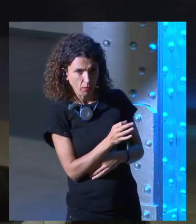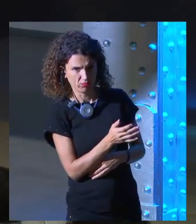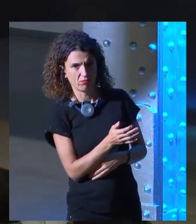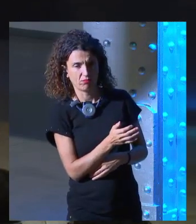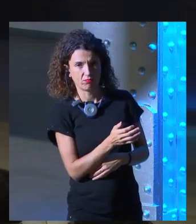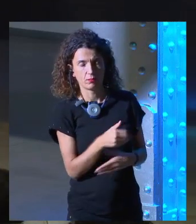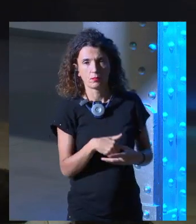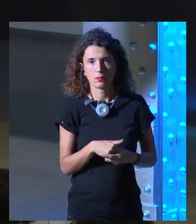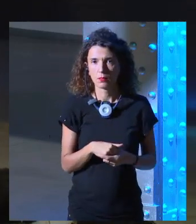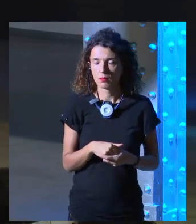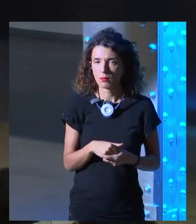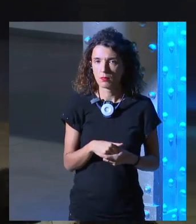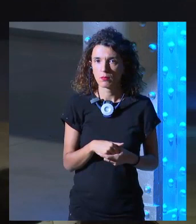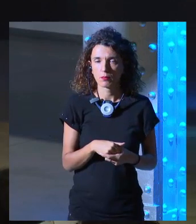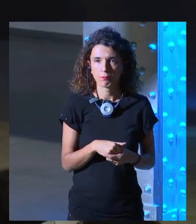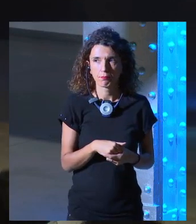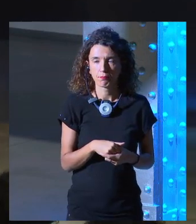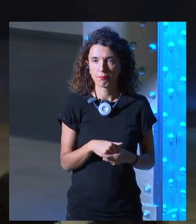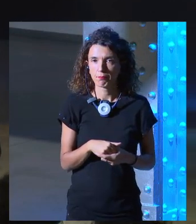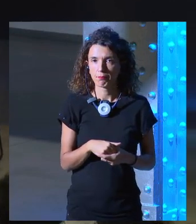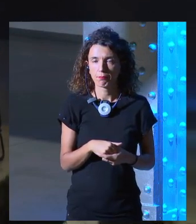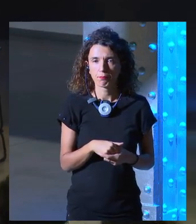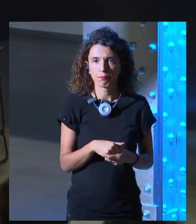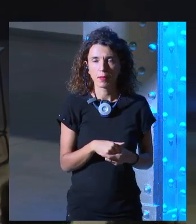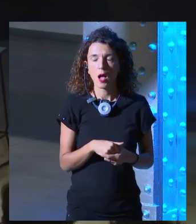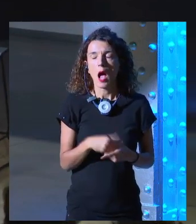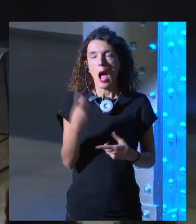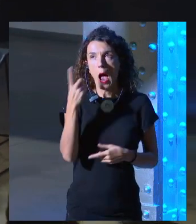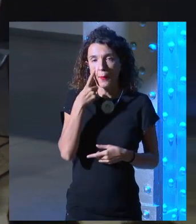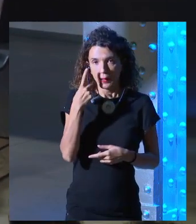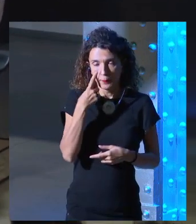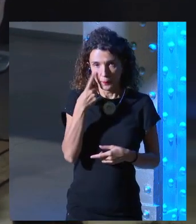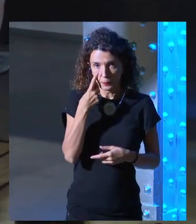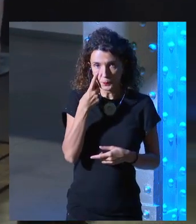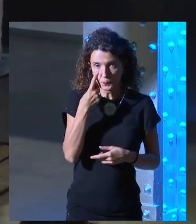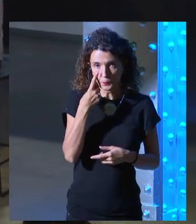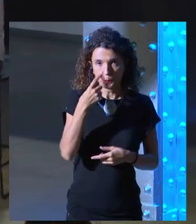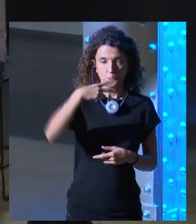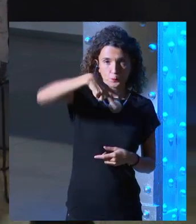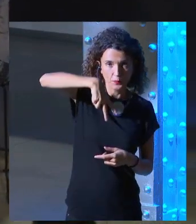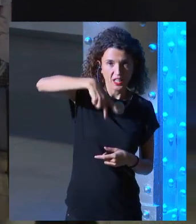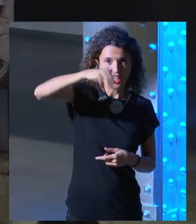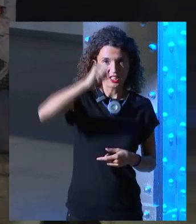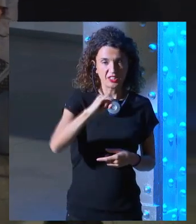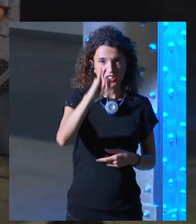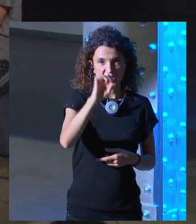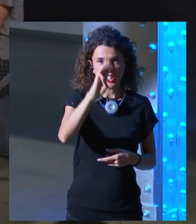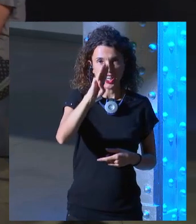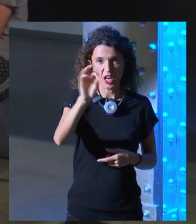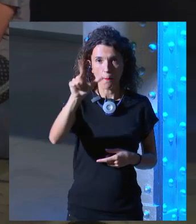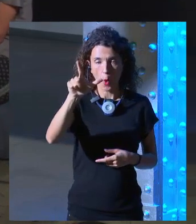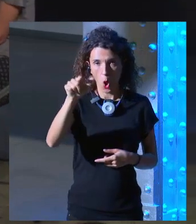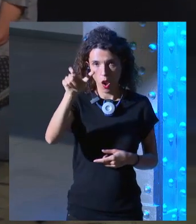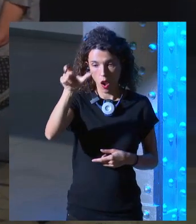Oh dear, yeah, he'll be dead soon. Yeah, and I mean, Nigel